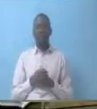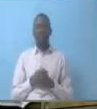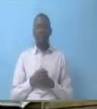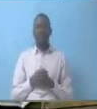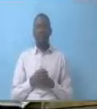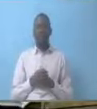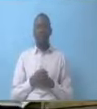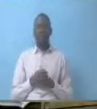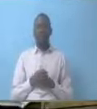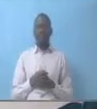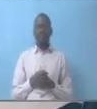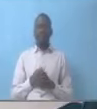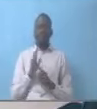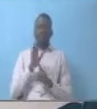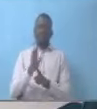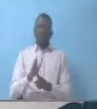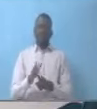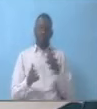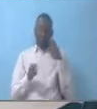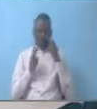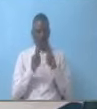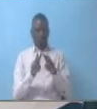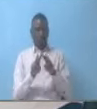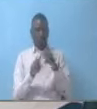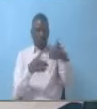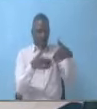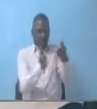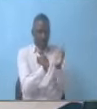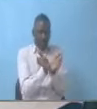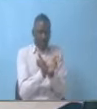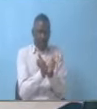If you look at Section 2,